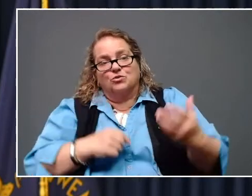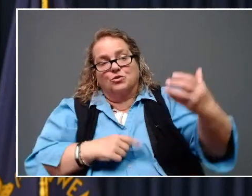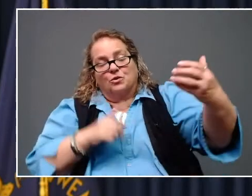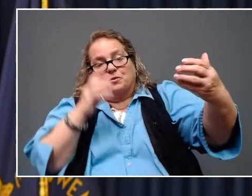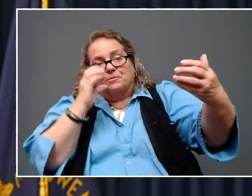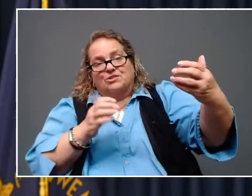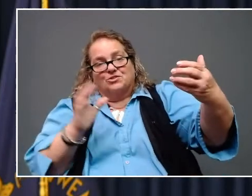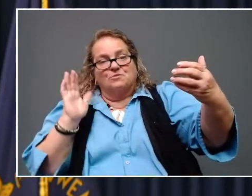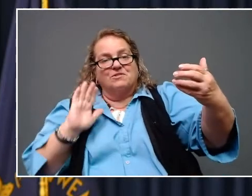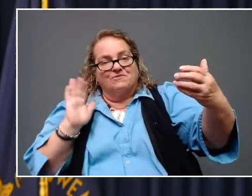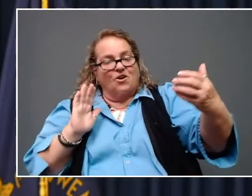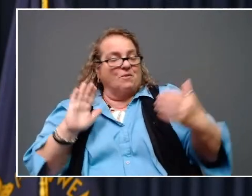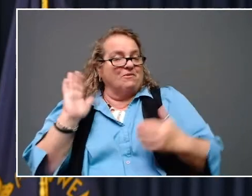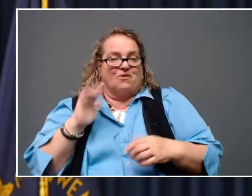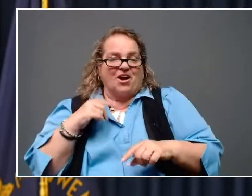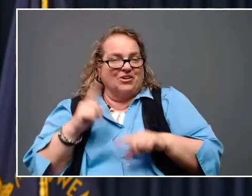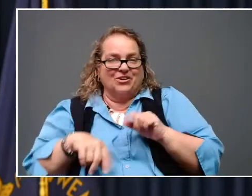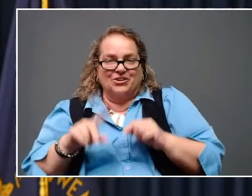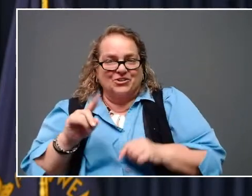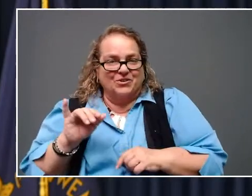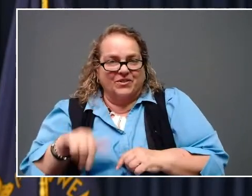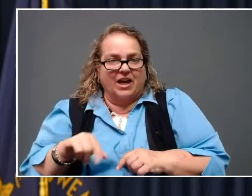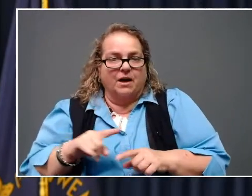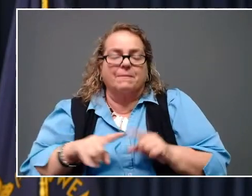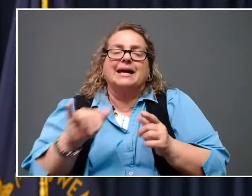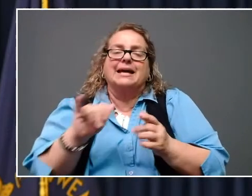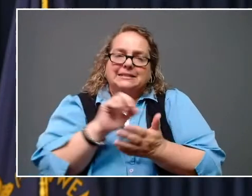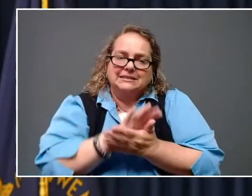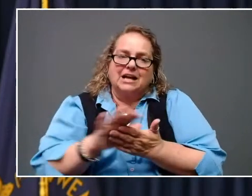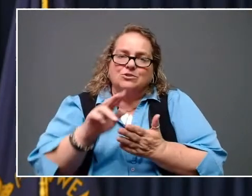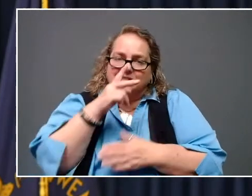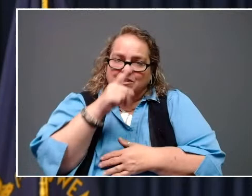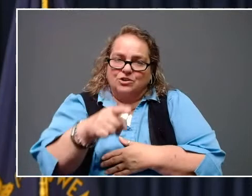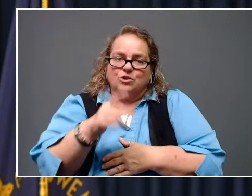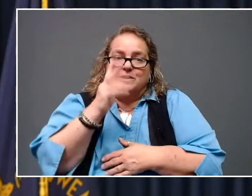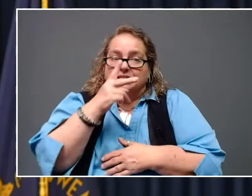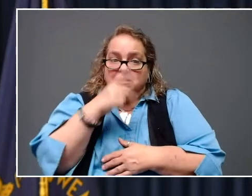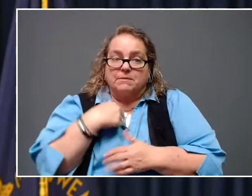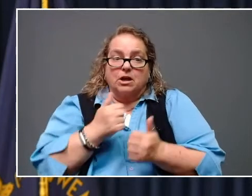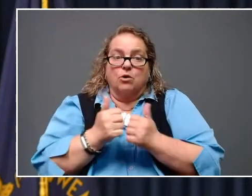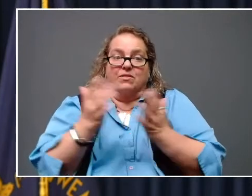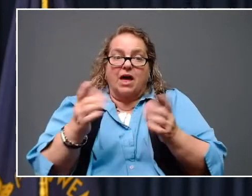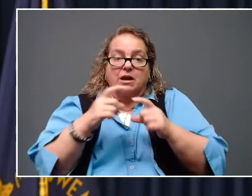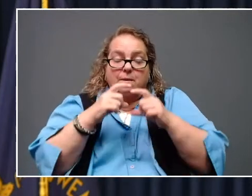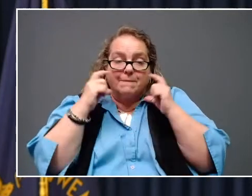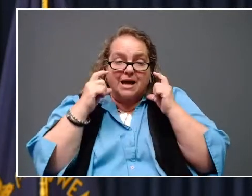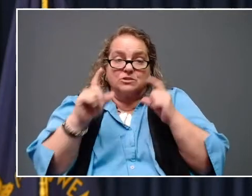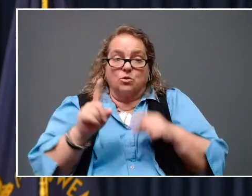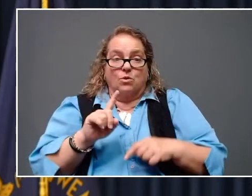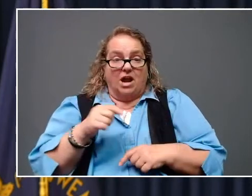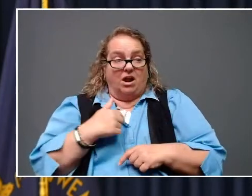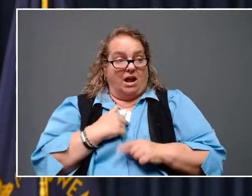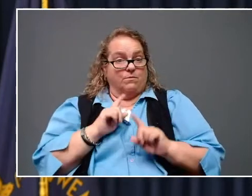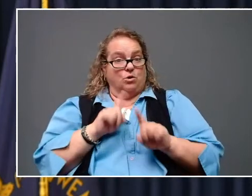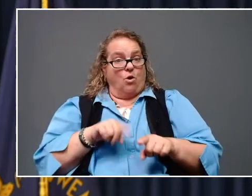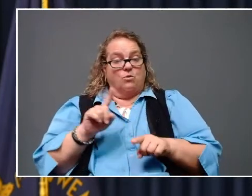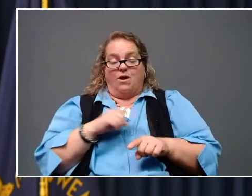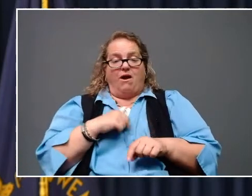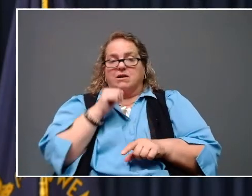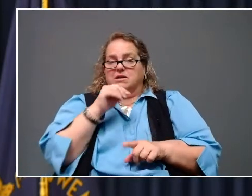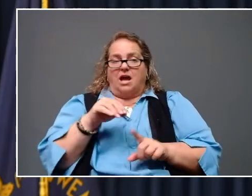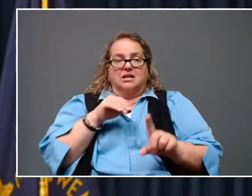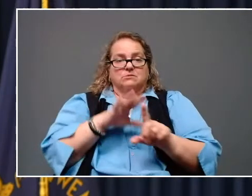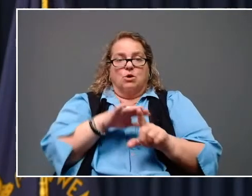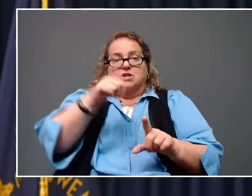earlier, but it's nice to see you. And you'll see me without a mask when I'm in settings where I don't feel I'm exposing others to elevated